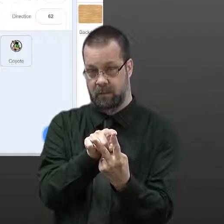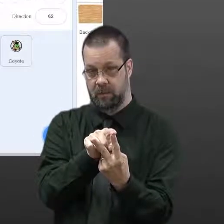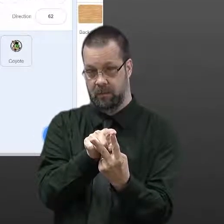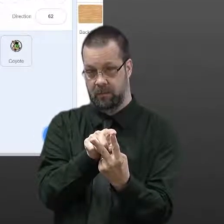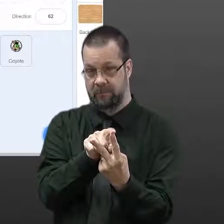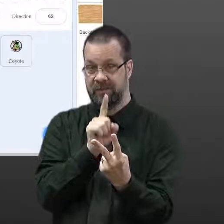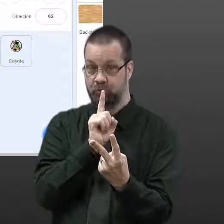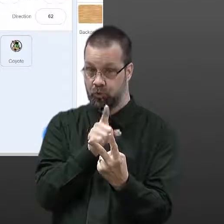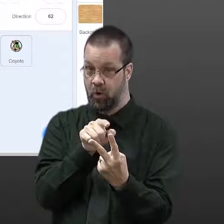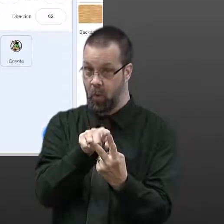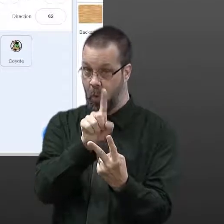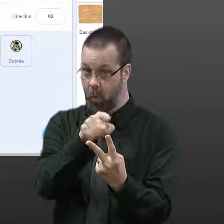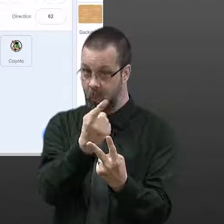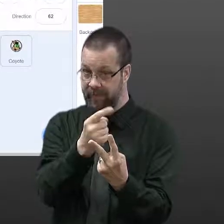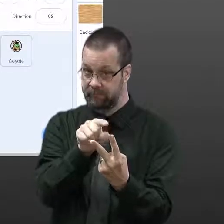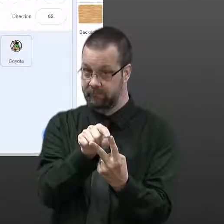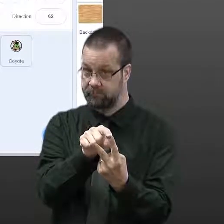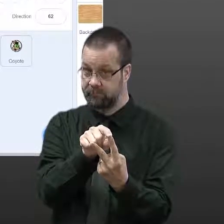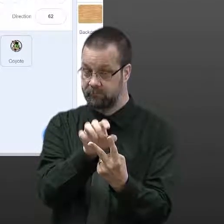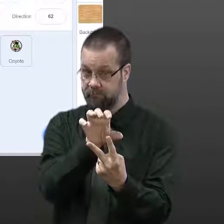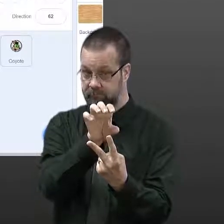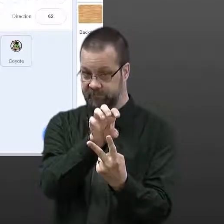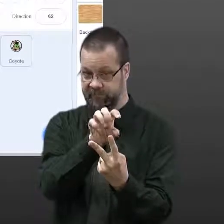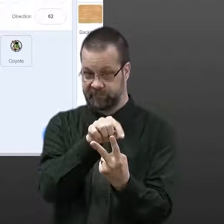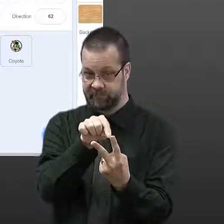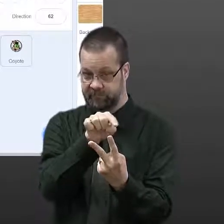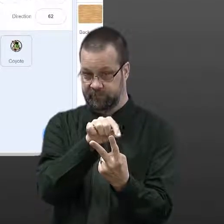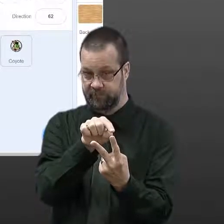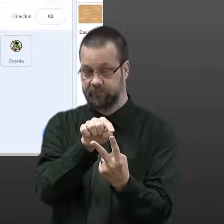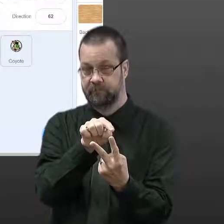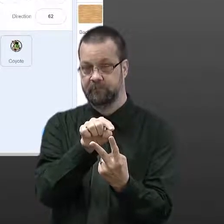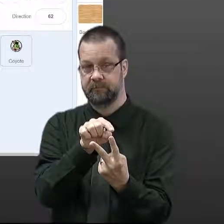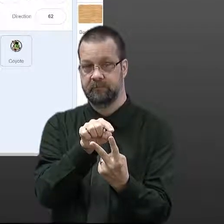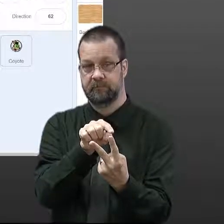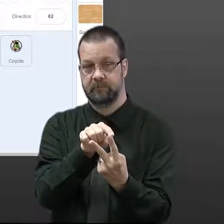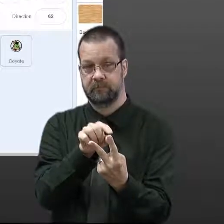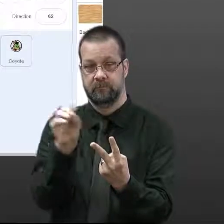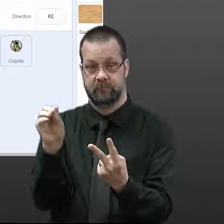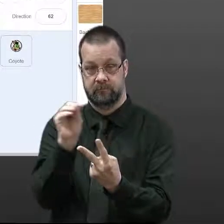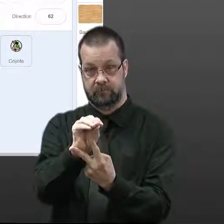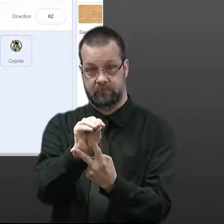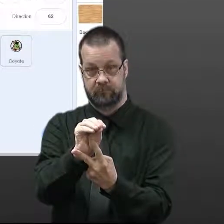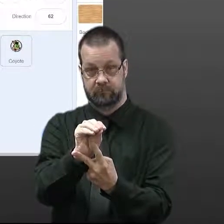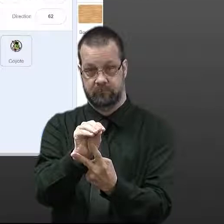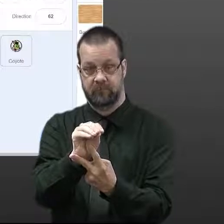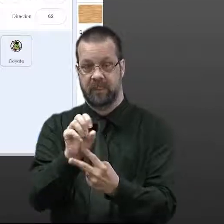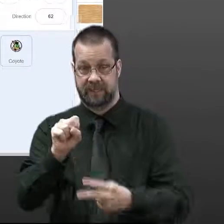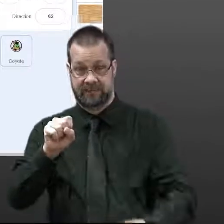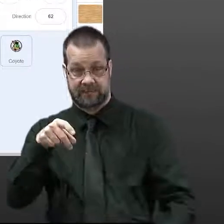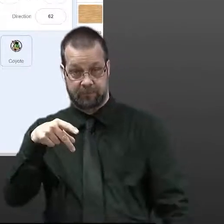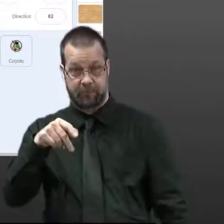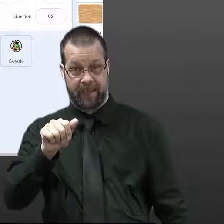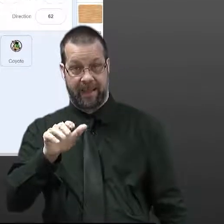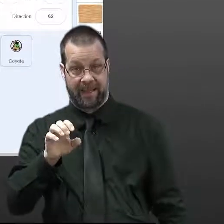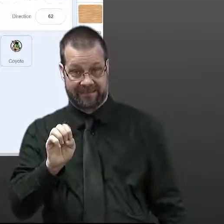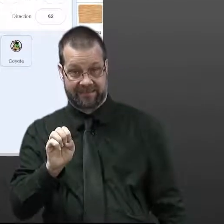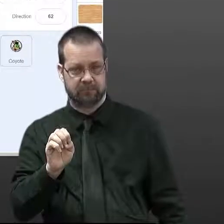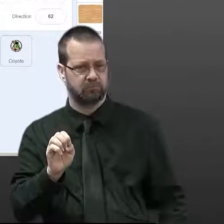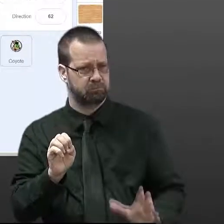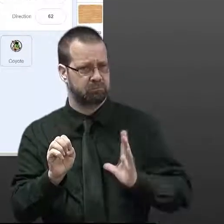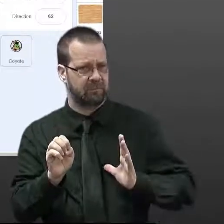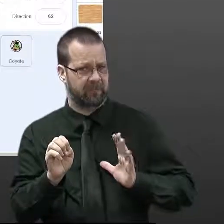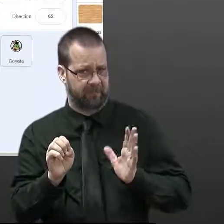whole thing to be highlighted. You just want the left space on the and block. We have if key space pressed, and we can leave this